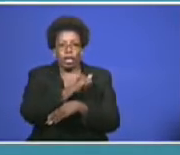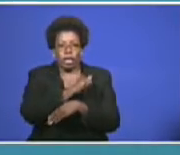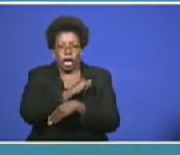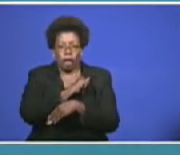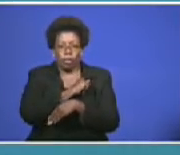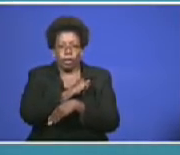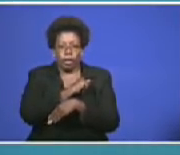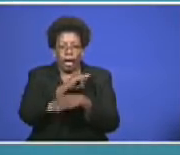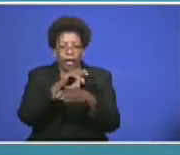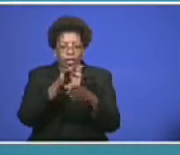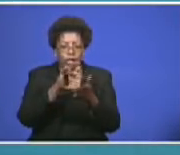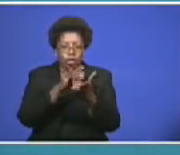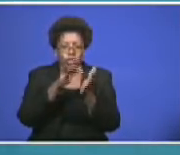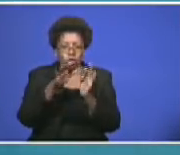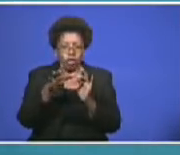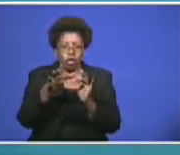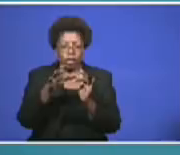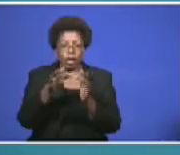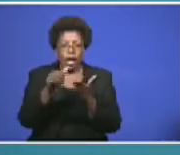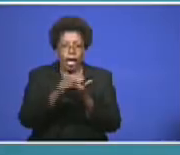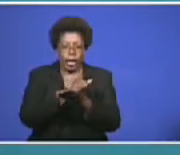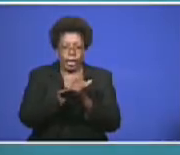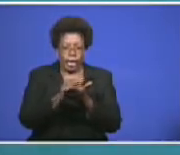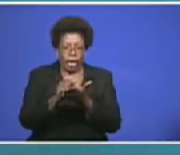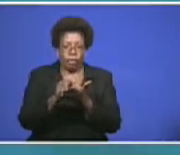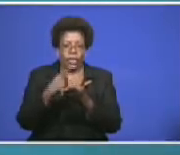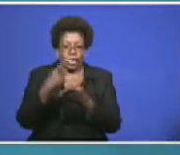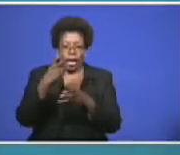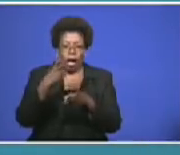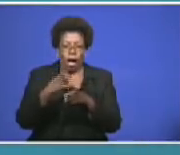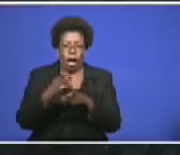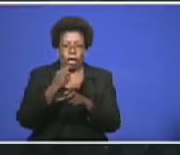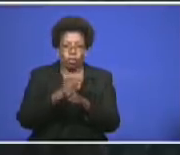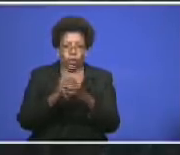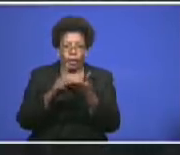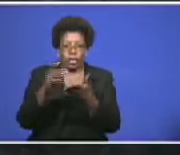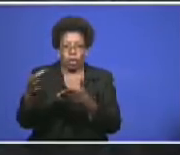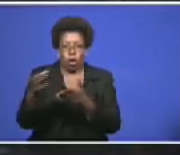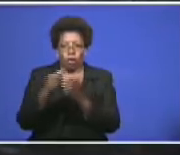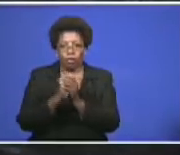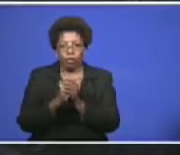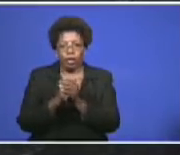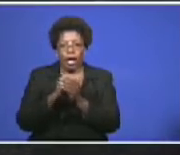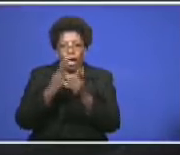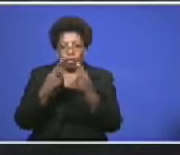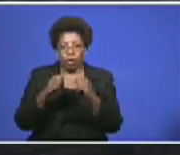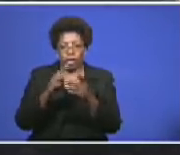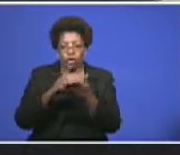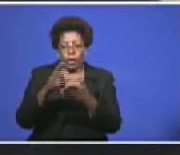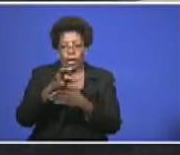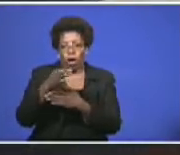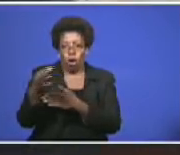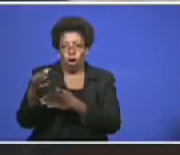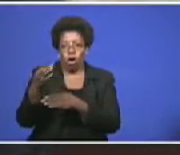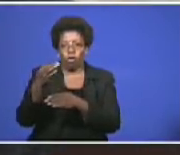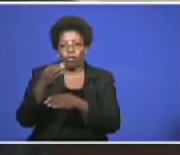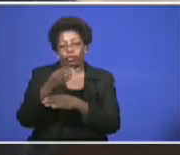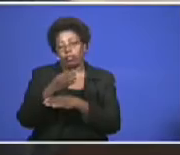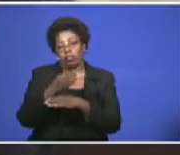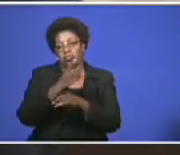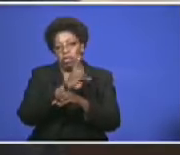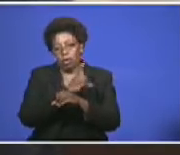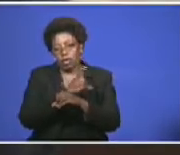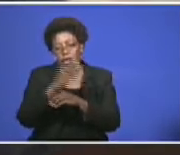Christian Academy in Boston. Hard work pays off in the long run. I'm just trying to get better offensively, defensively, everything, mental